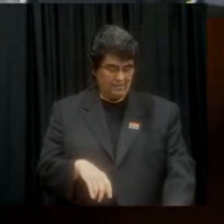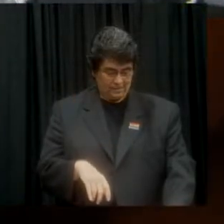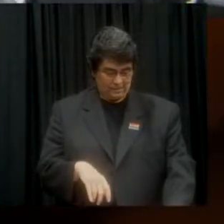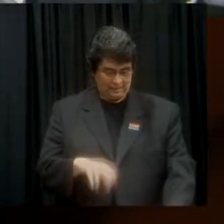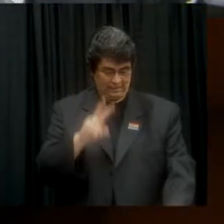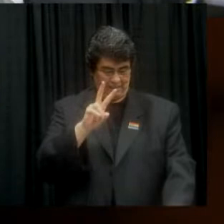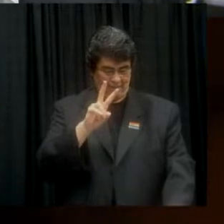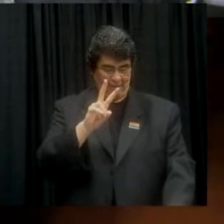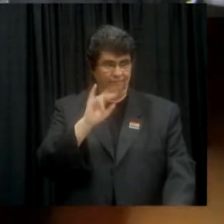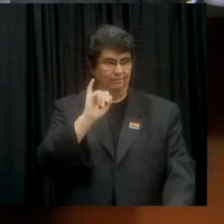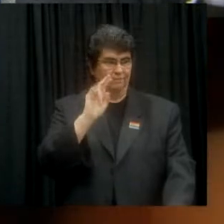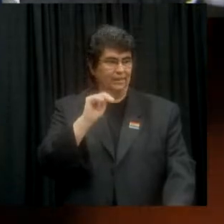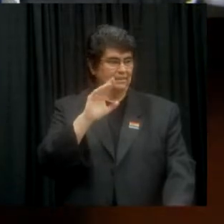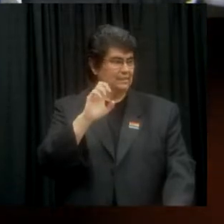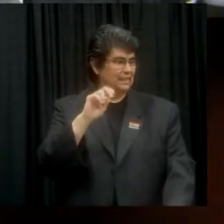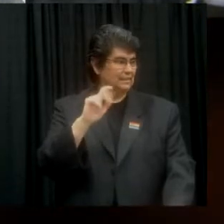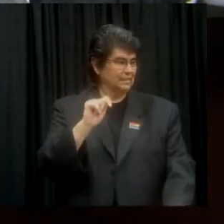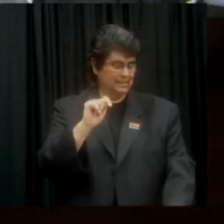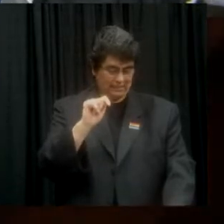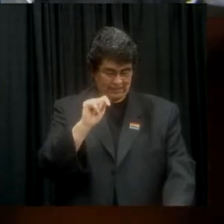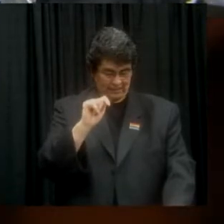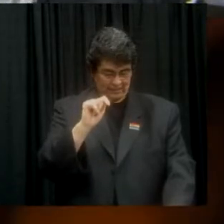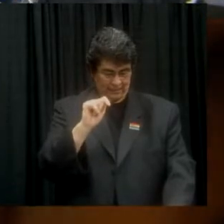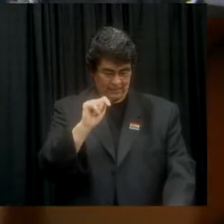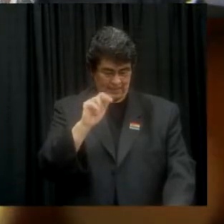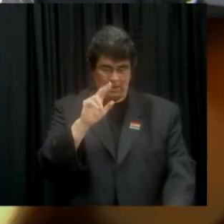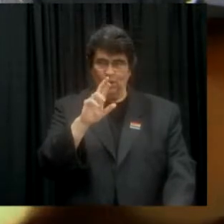Vincent R. Reagan.